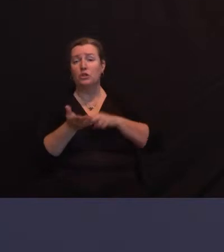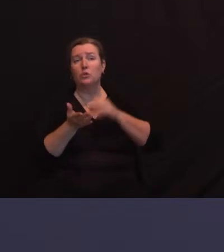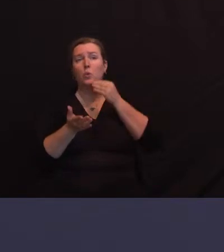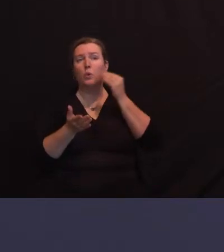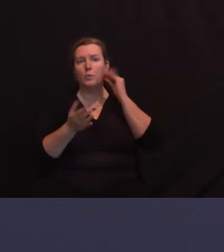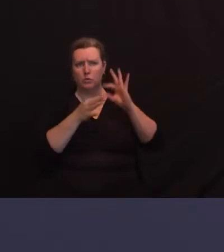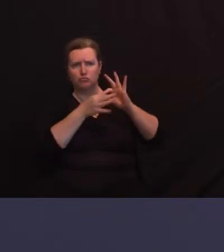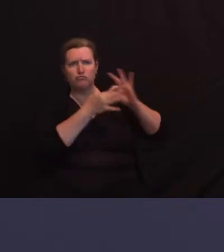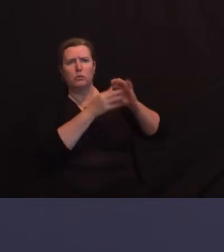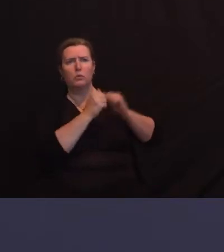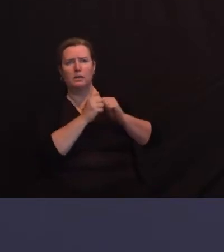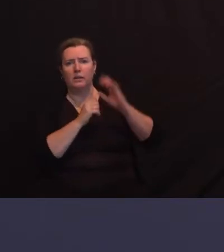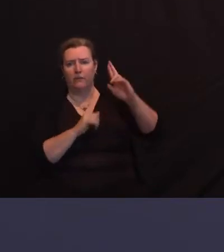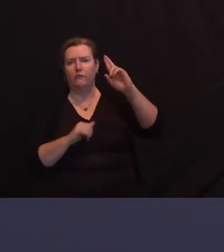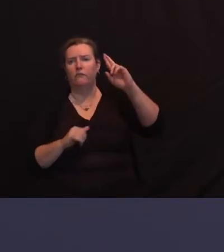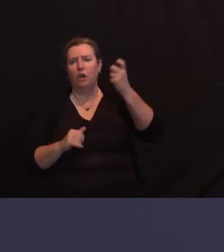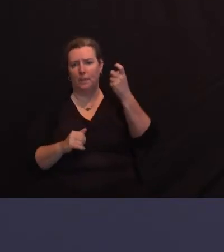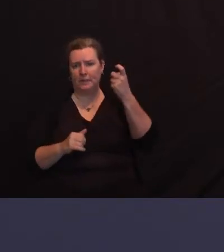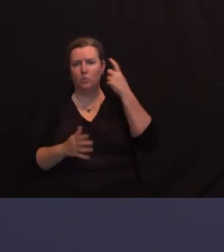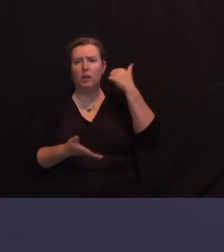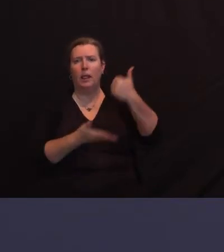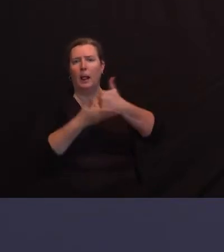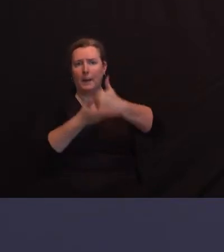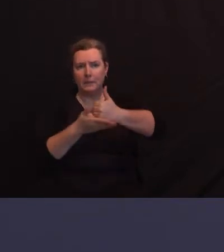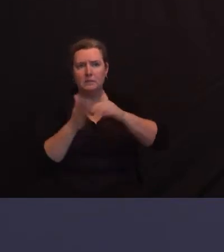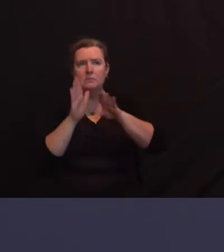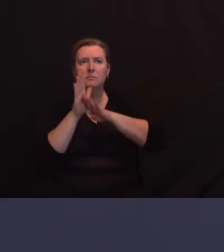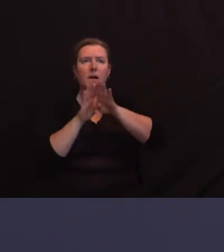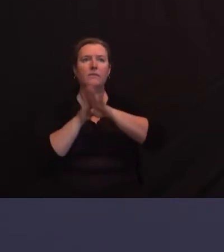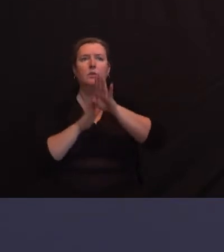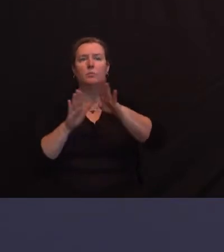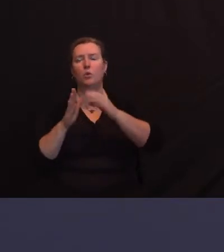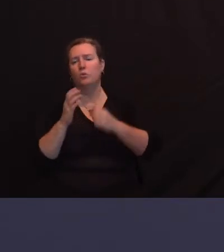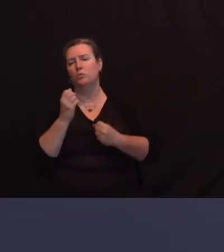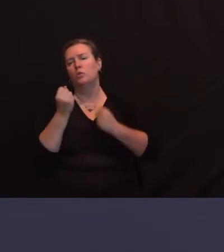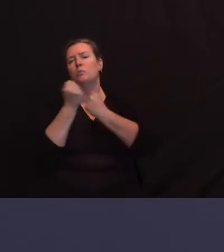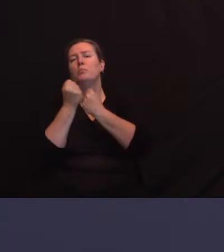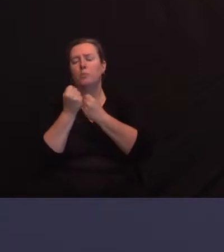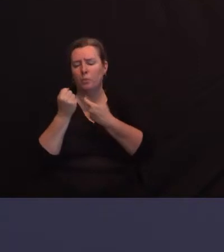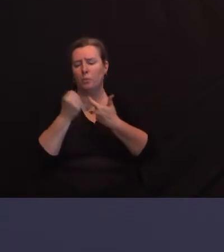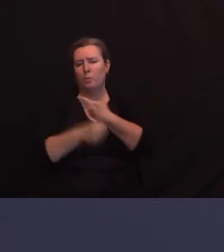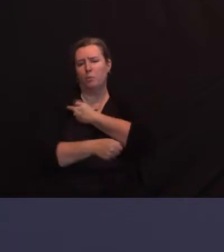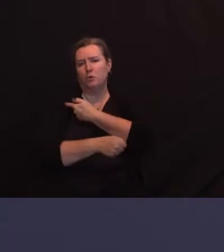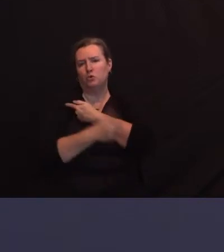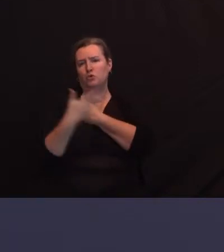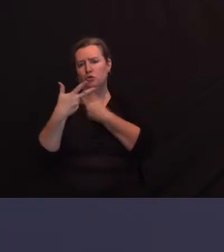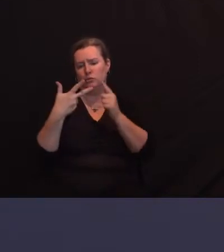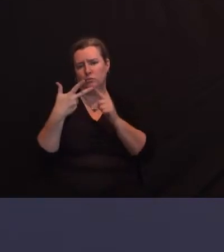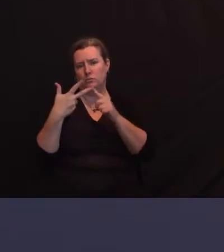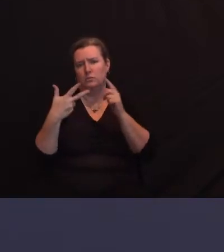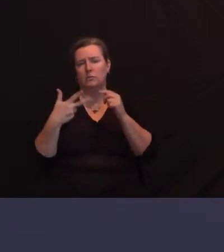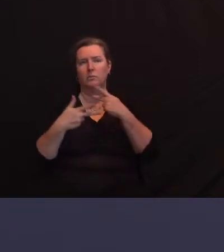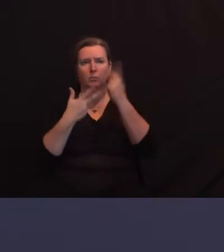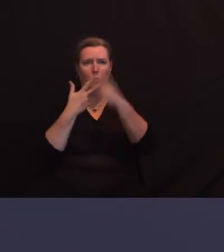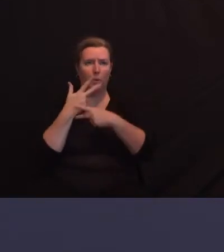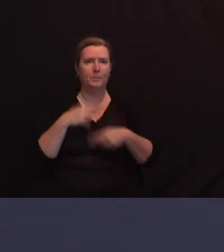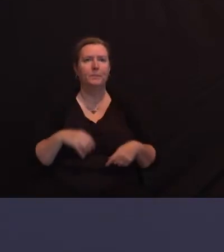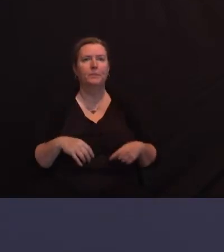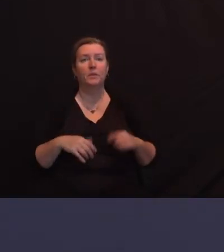to develop their booster program. Those communications will be with the owners and managers will be started this